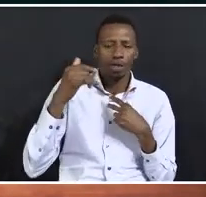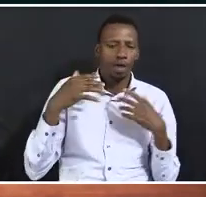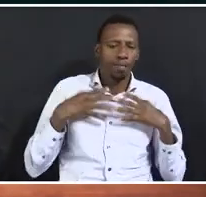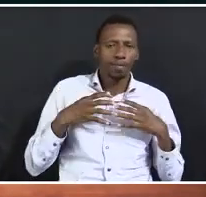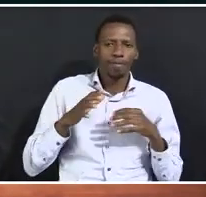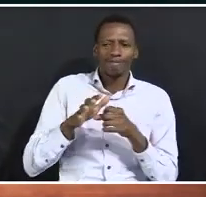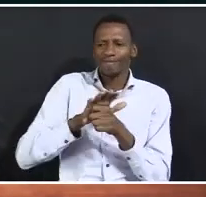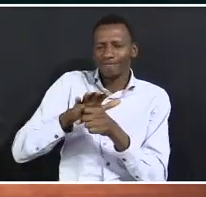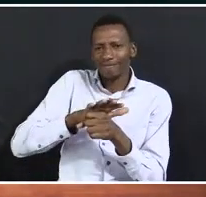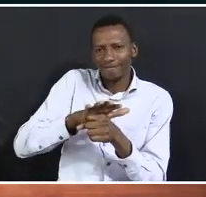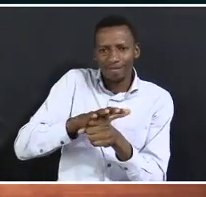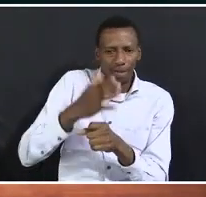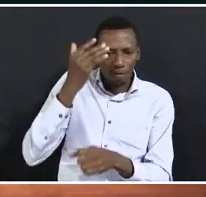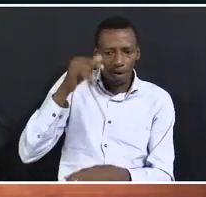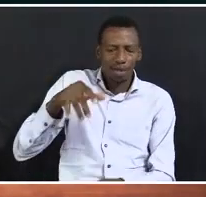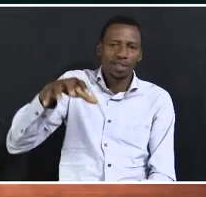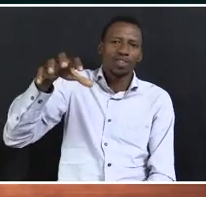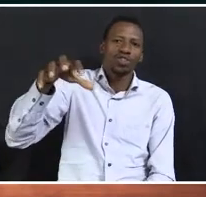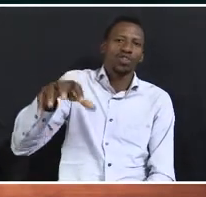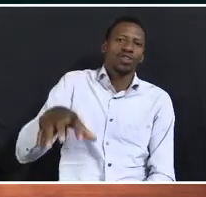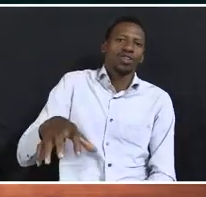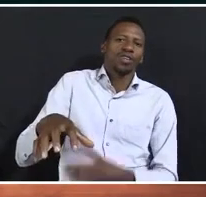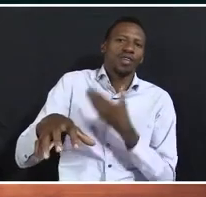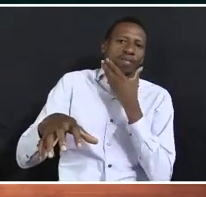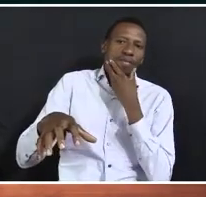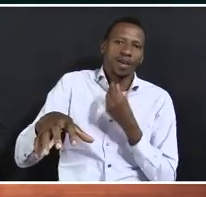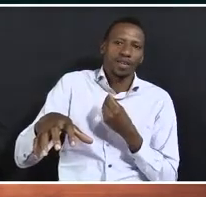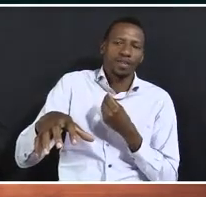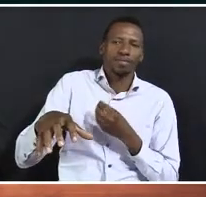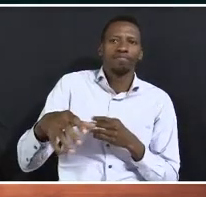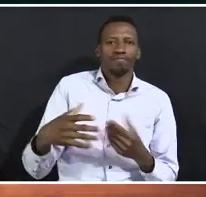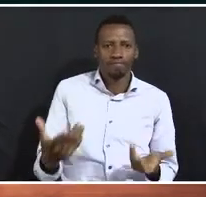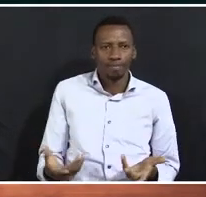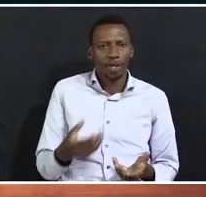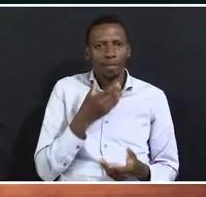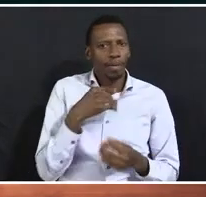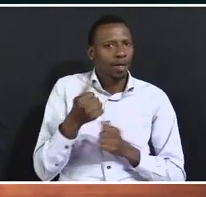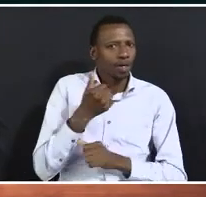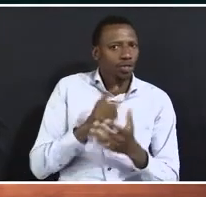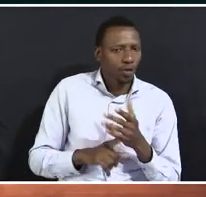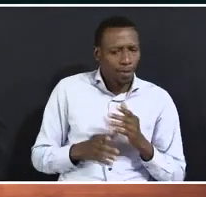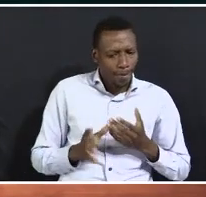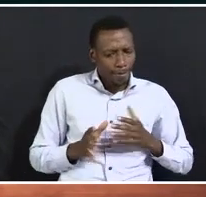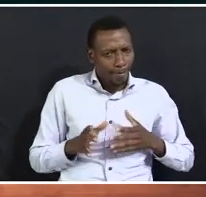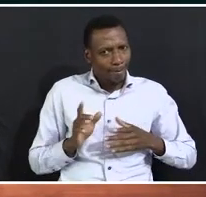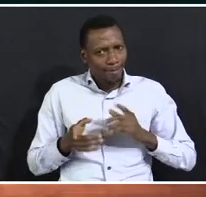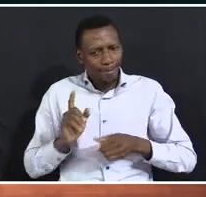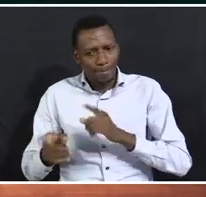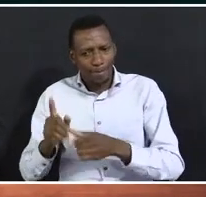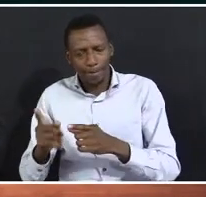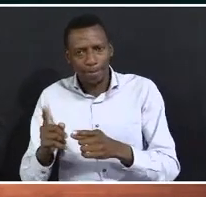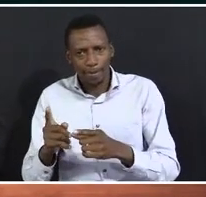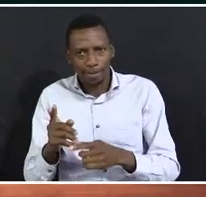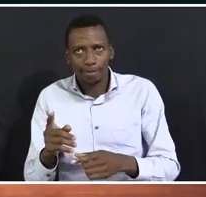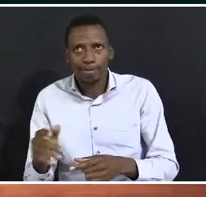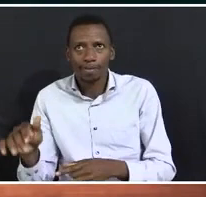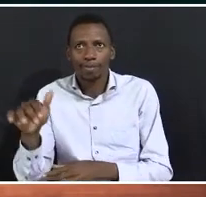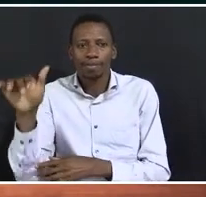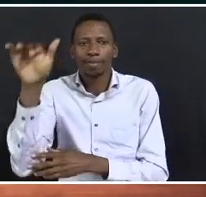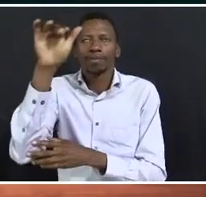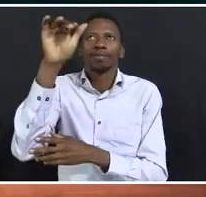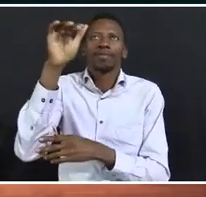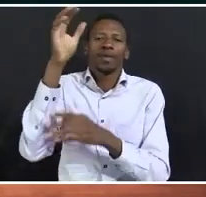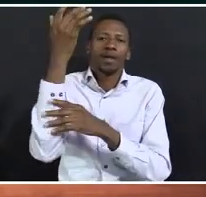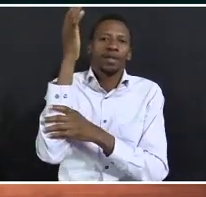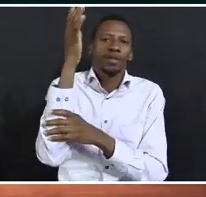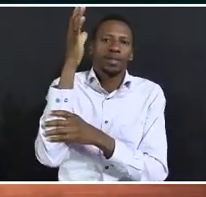because of the crowd, for he was short stature. So he ran ahead and climbed up into a sycamore fig tree to